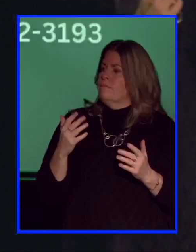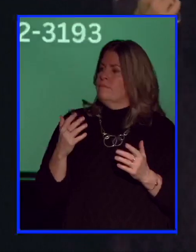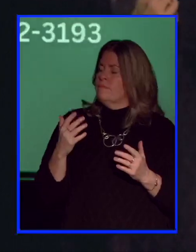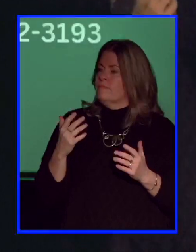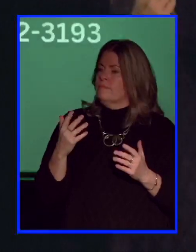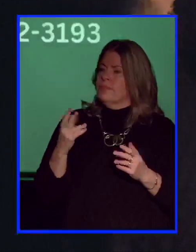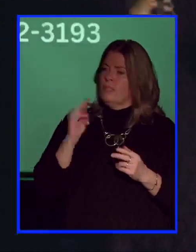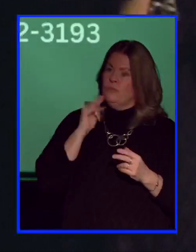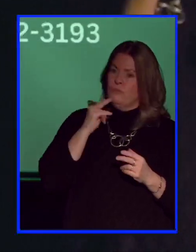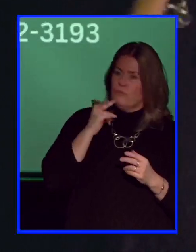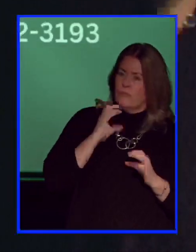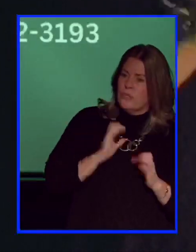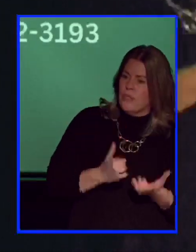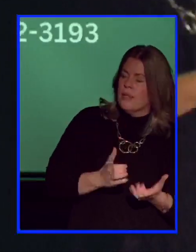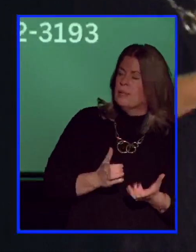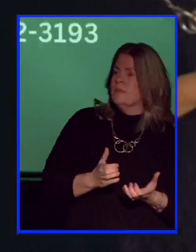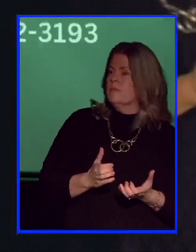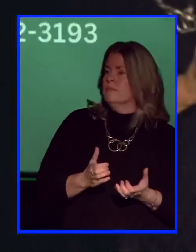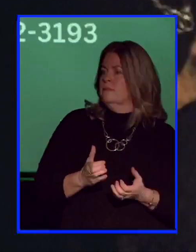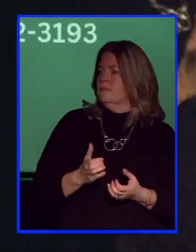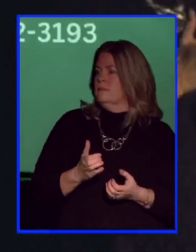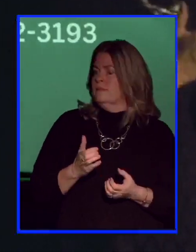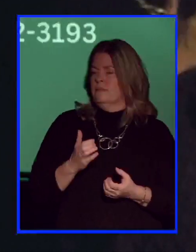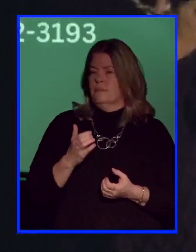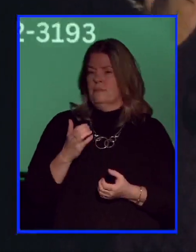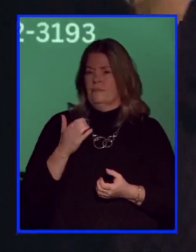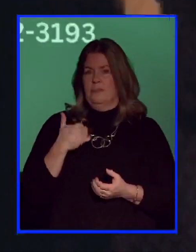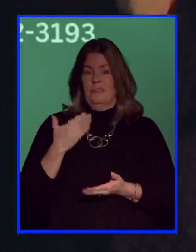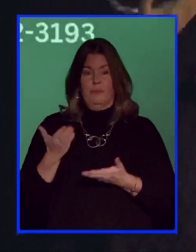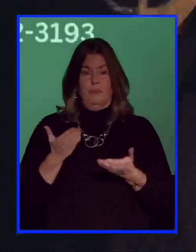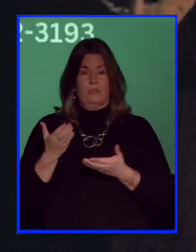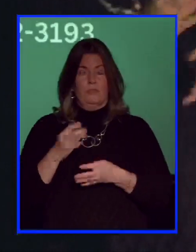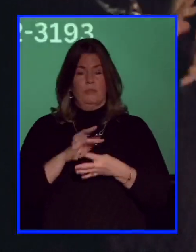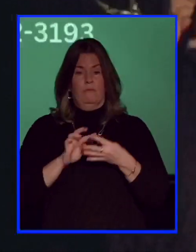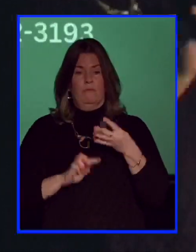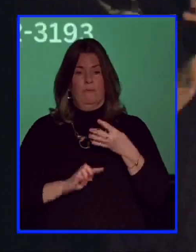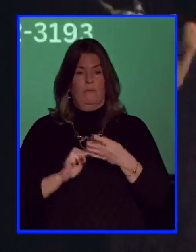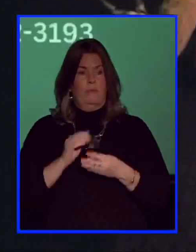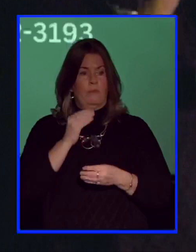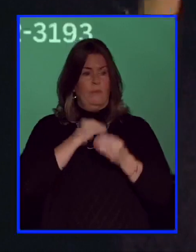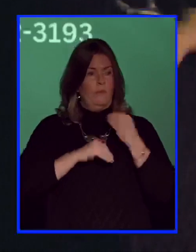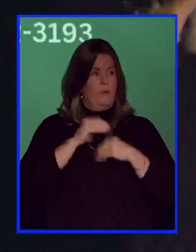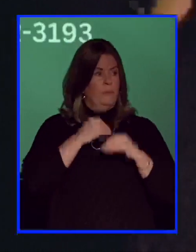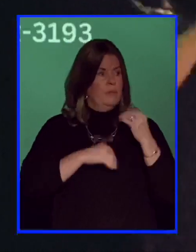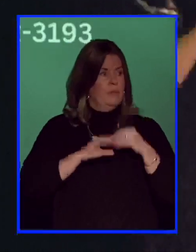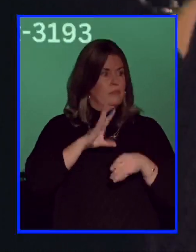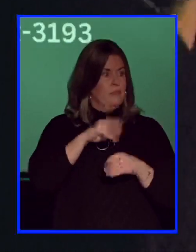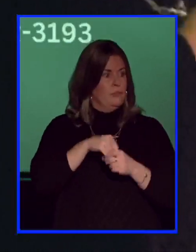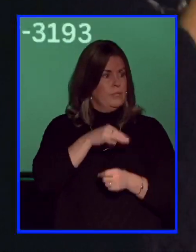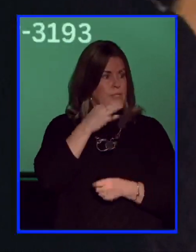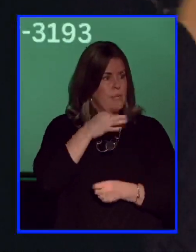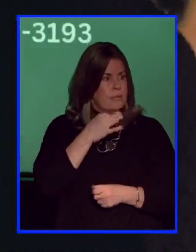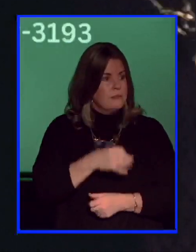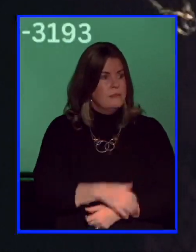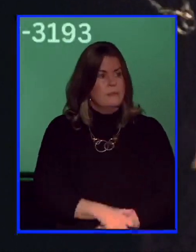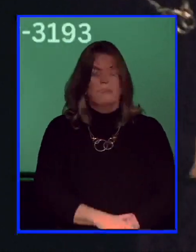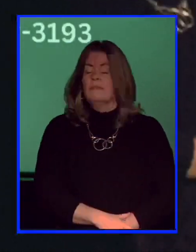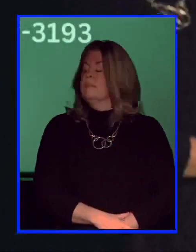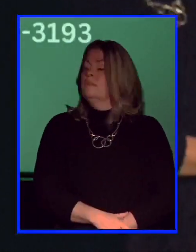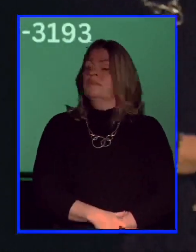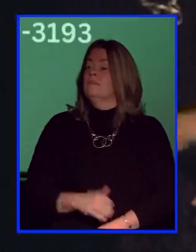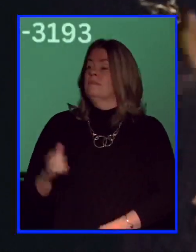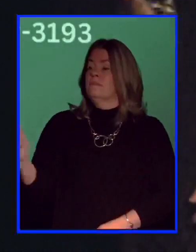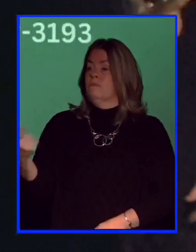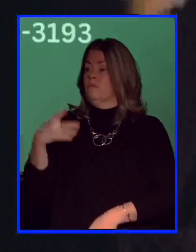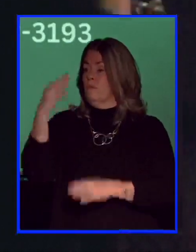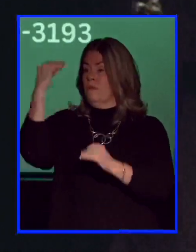in nutrition classes. They've actually been serving four meals. I mean, that includes snacks. And all the teachers